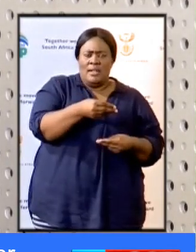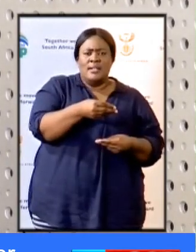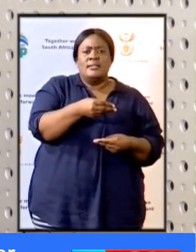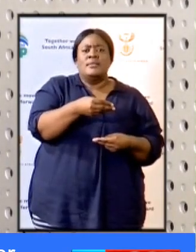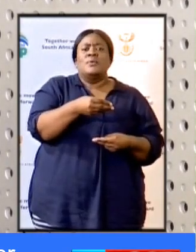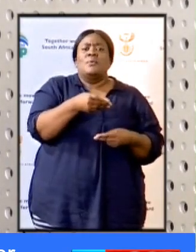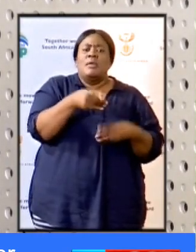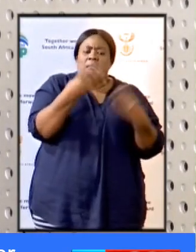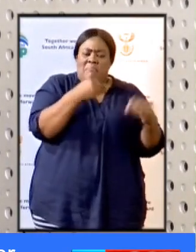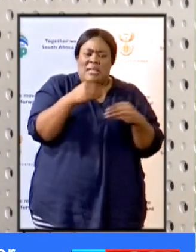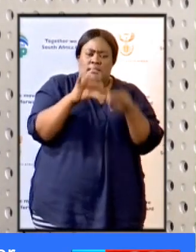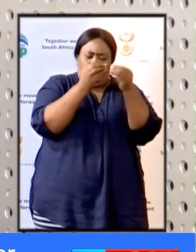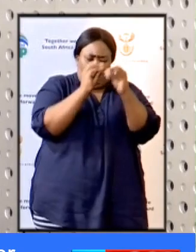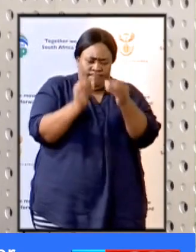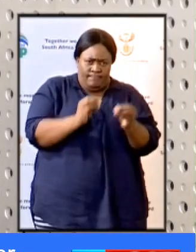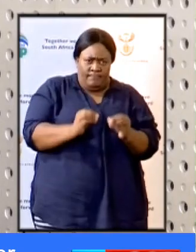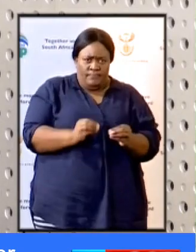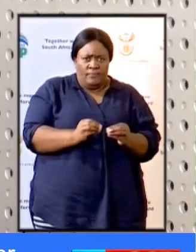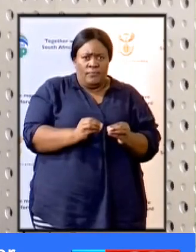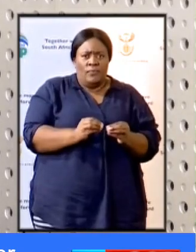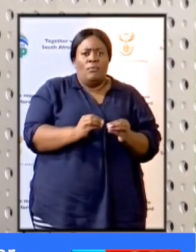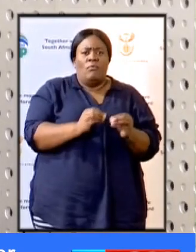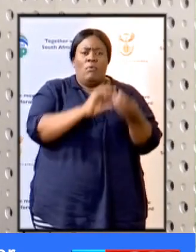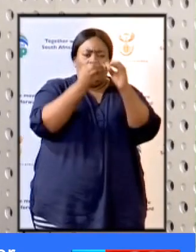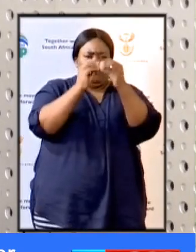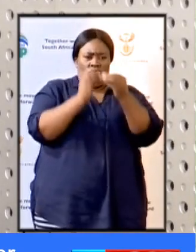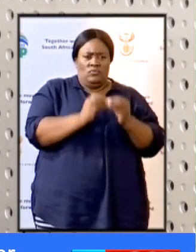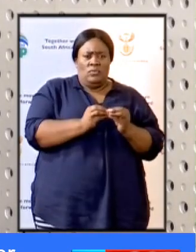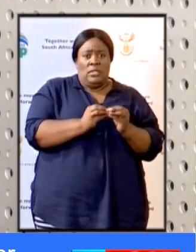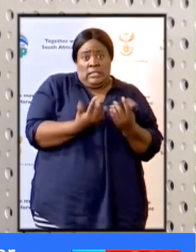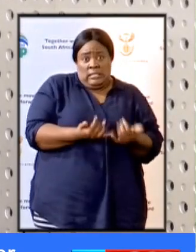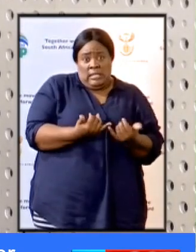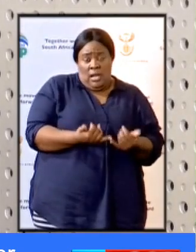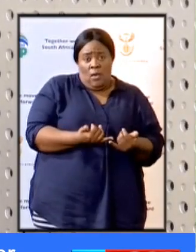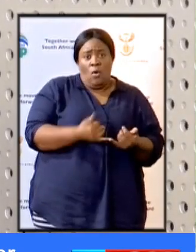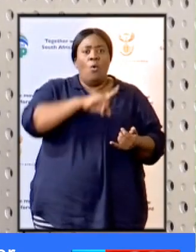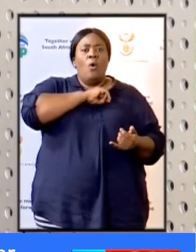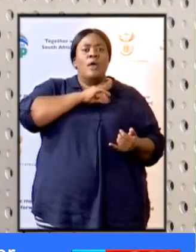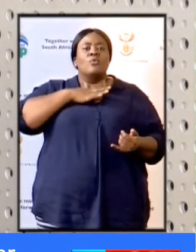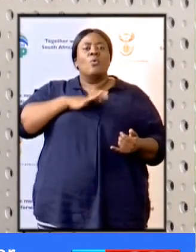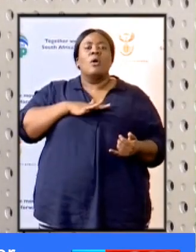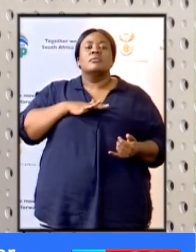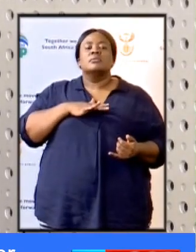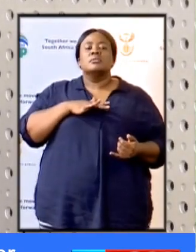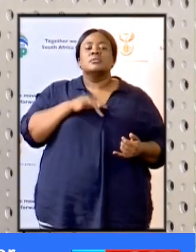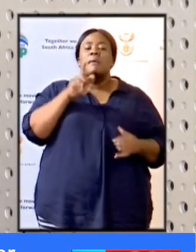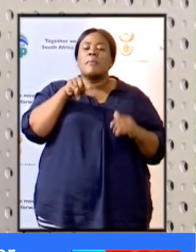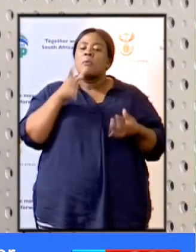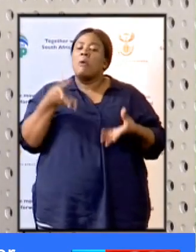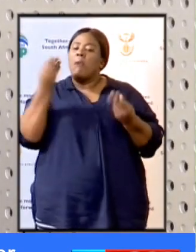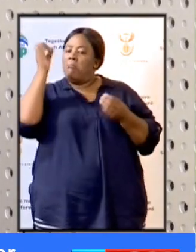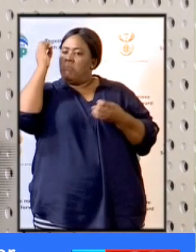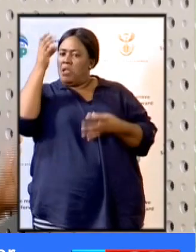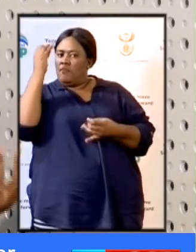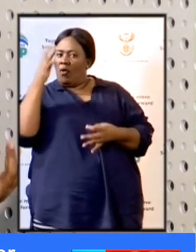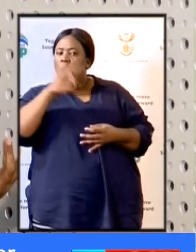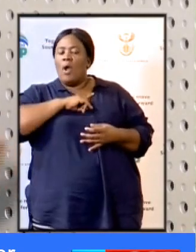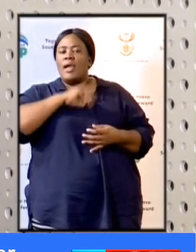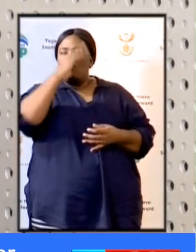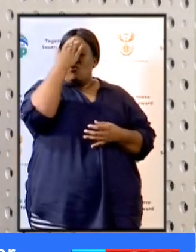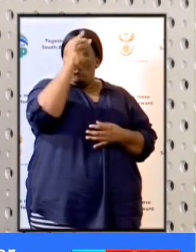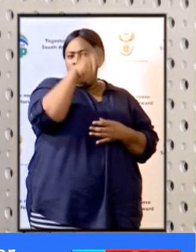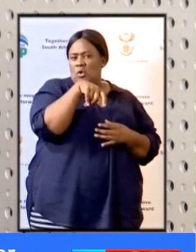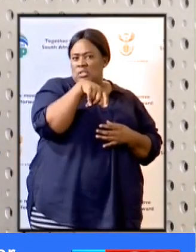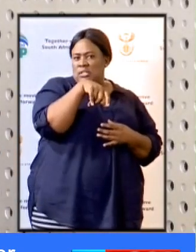will put so that kungayi ngothubani wazibani othola information sesoyifaka ku